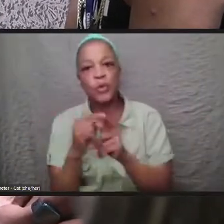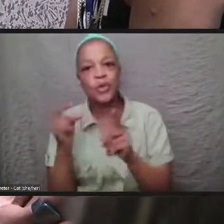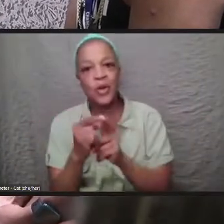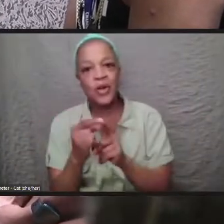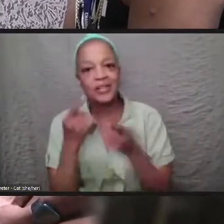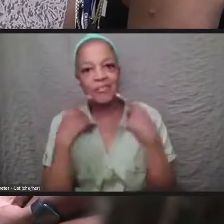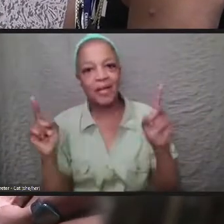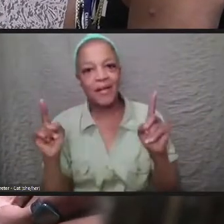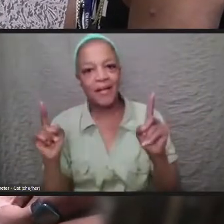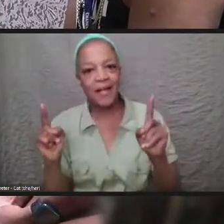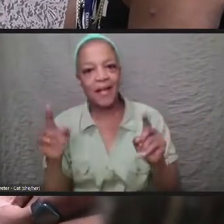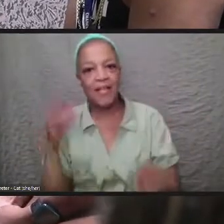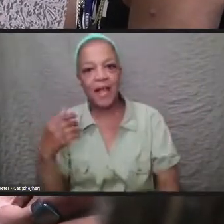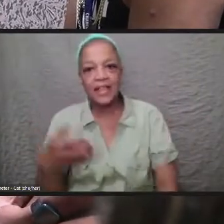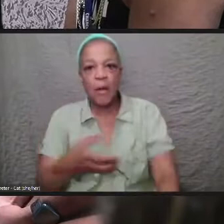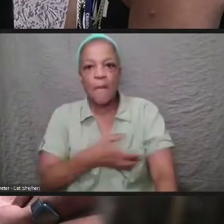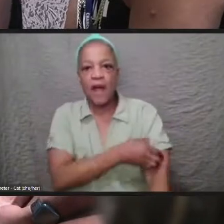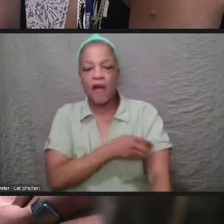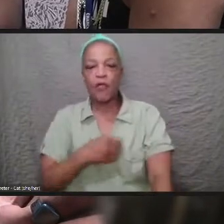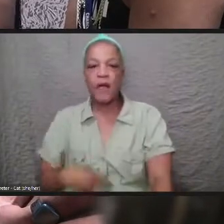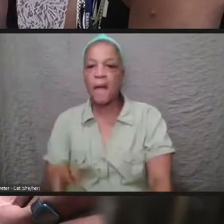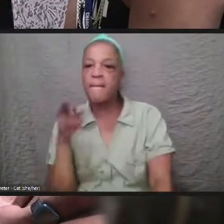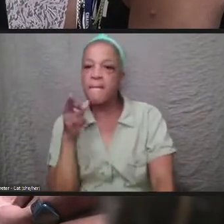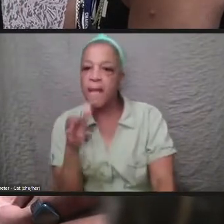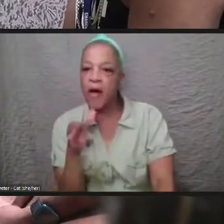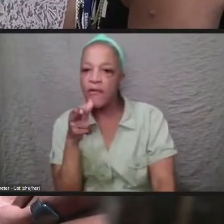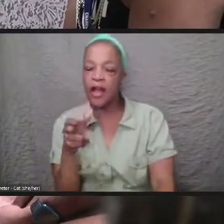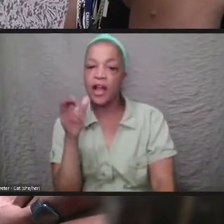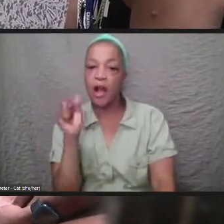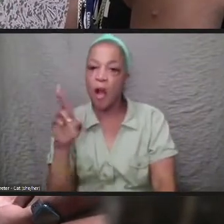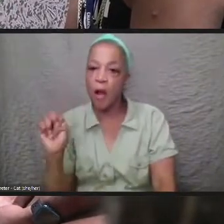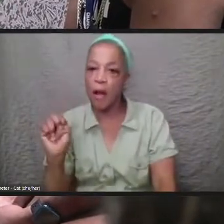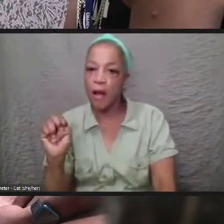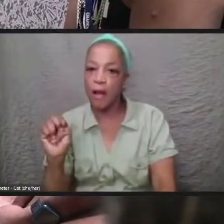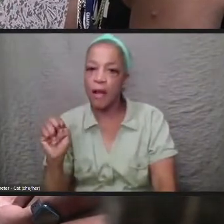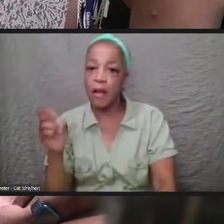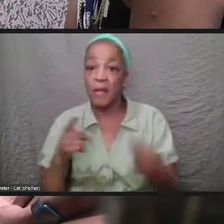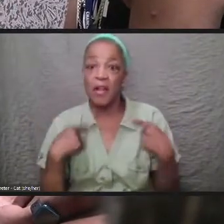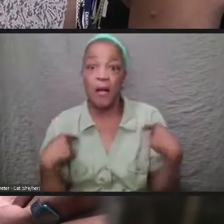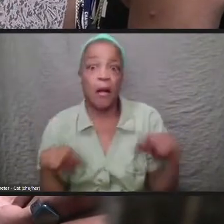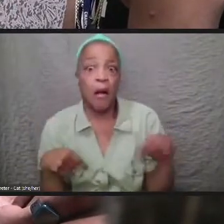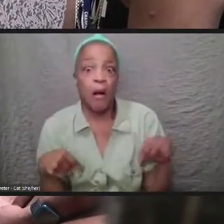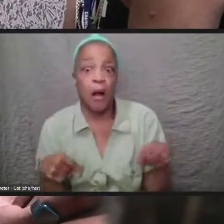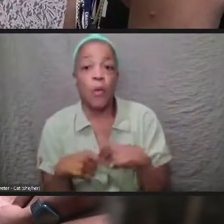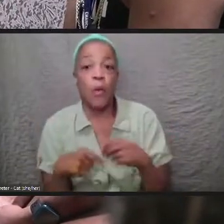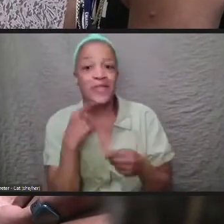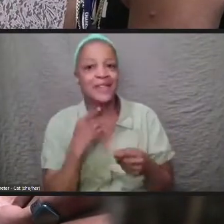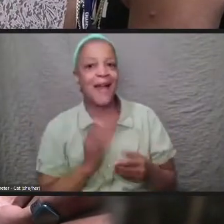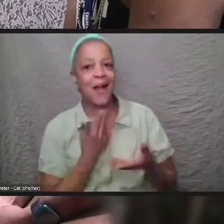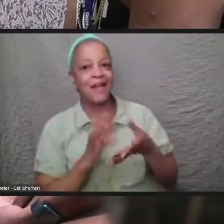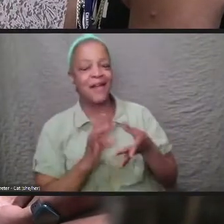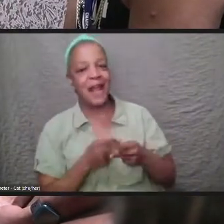That's how powerful we motherfucking are. We are making people quiver when we say our name.